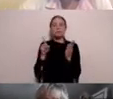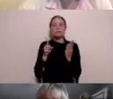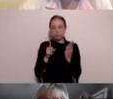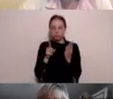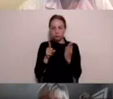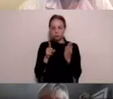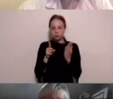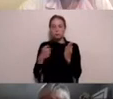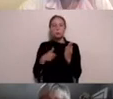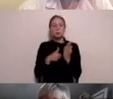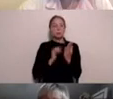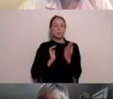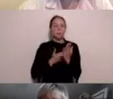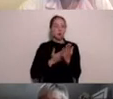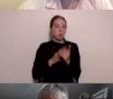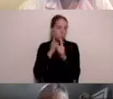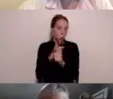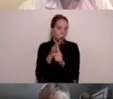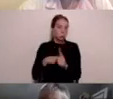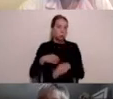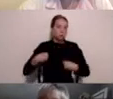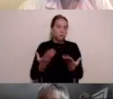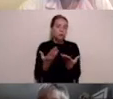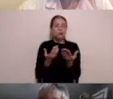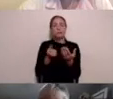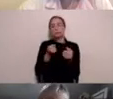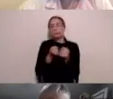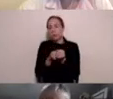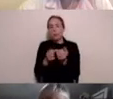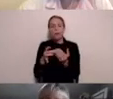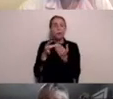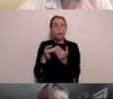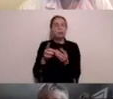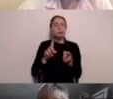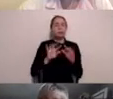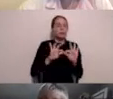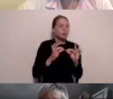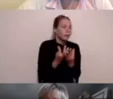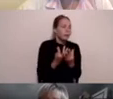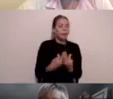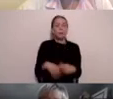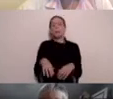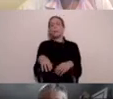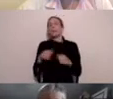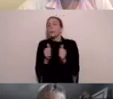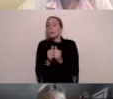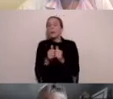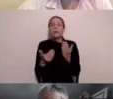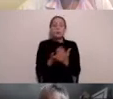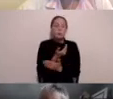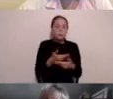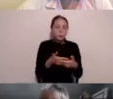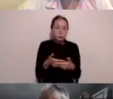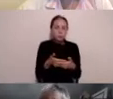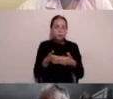leadership and to strengthen family supports to families, parents, and caregivers with newborns, infants, young children up to